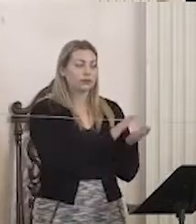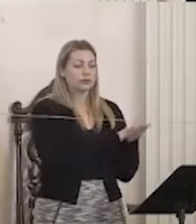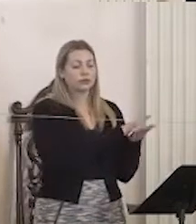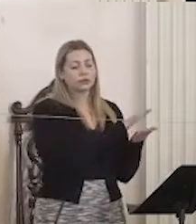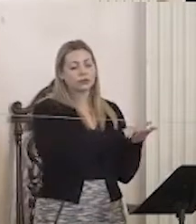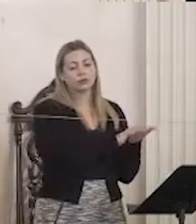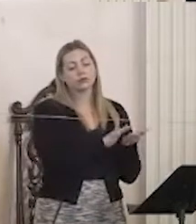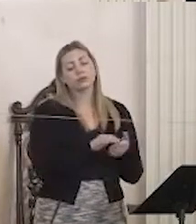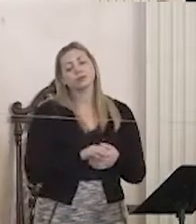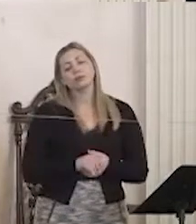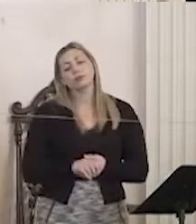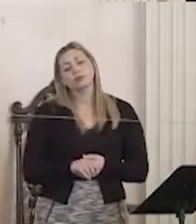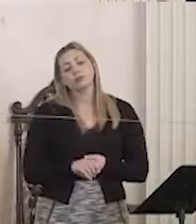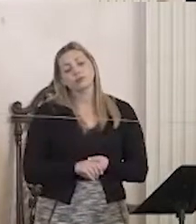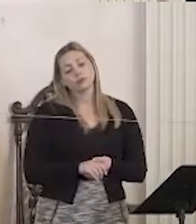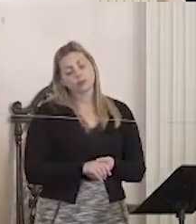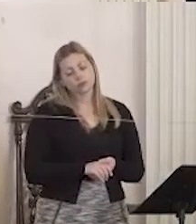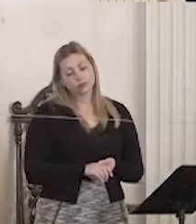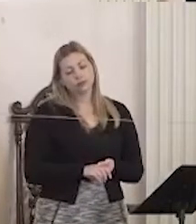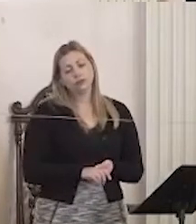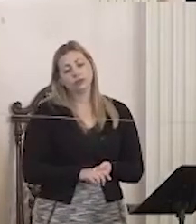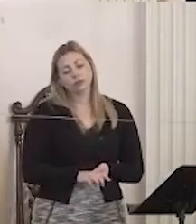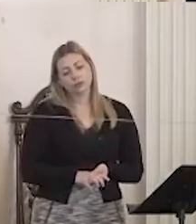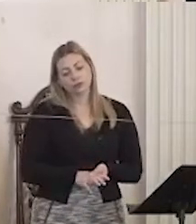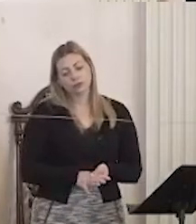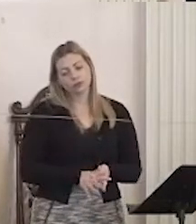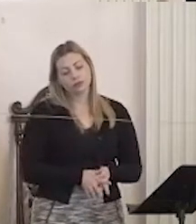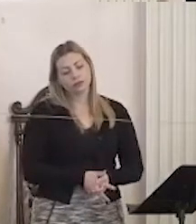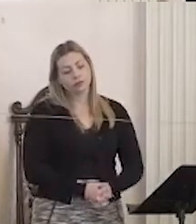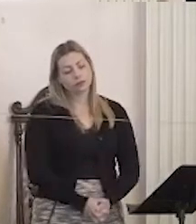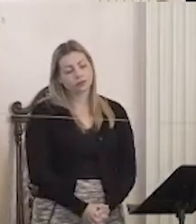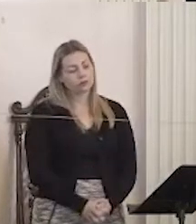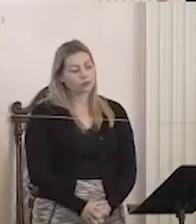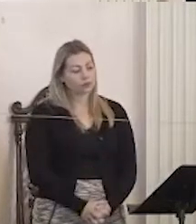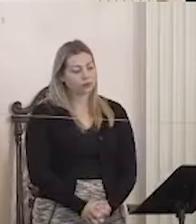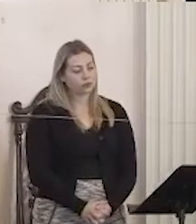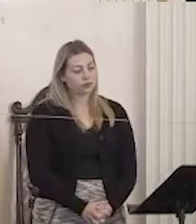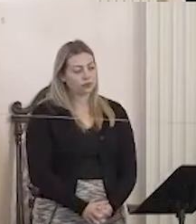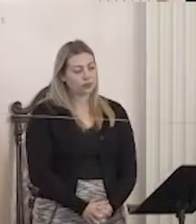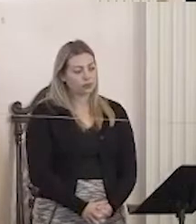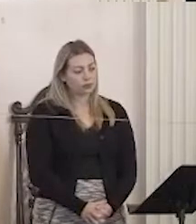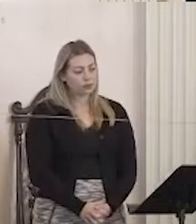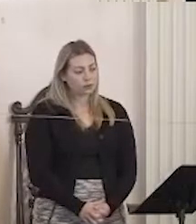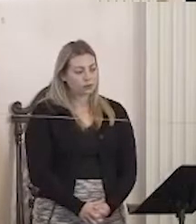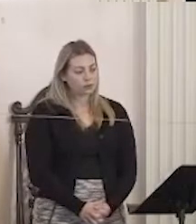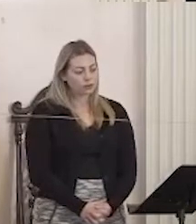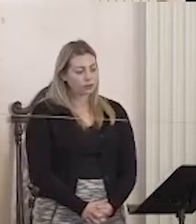Thank you.